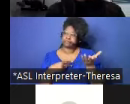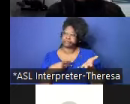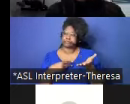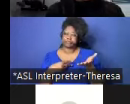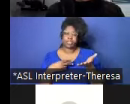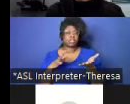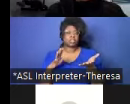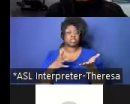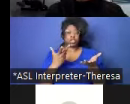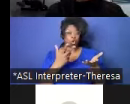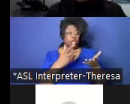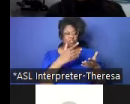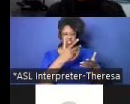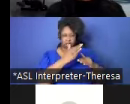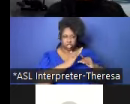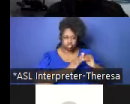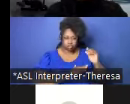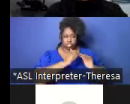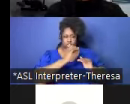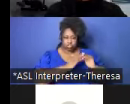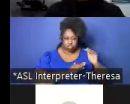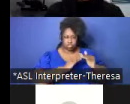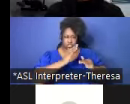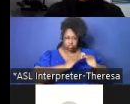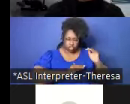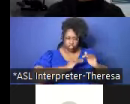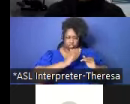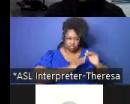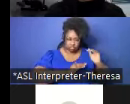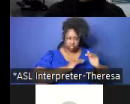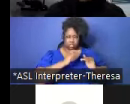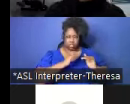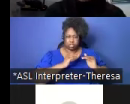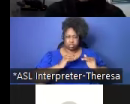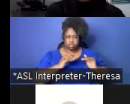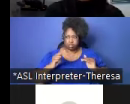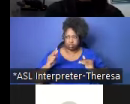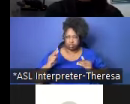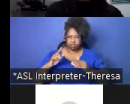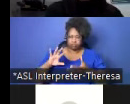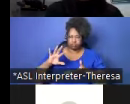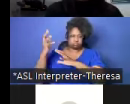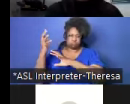disruption from construction. And actually, that's something that has also come up a